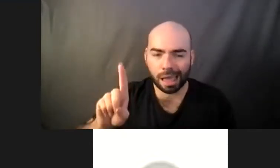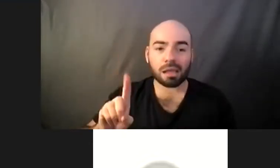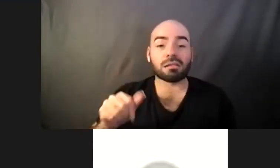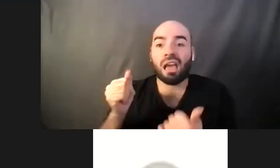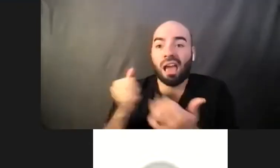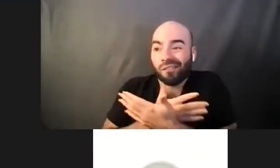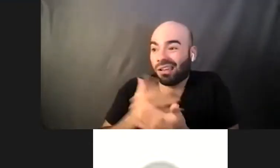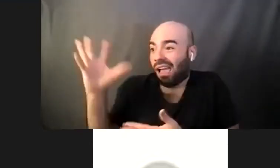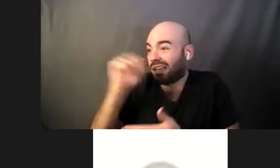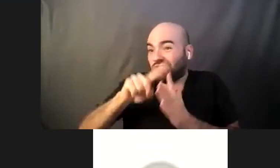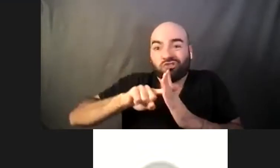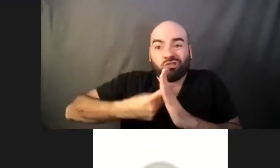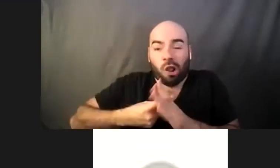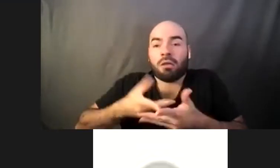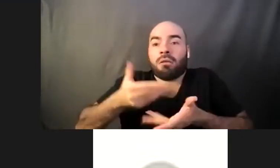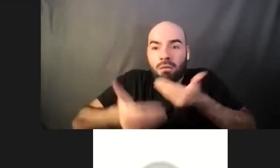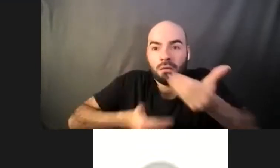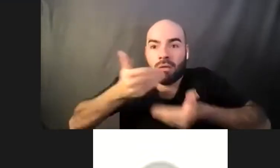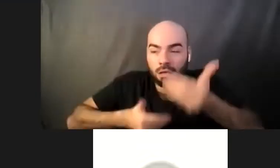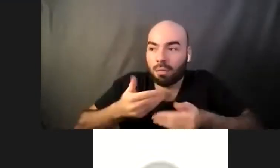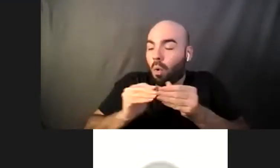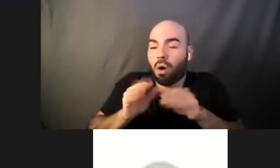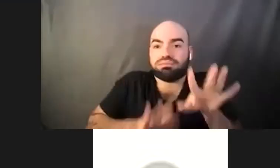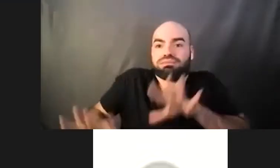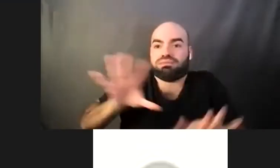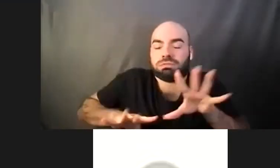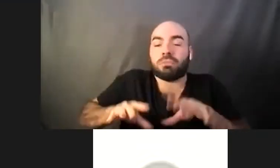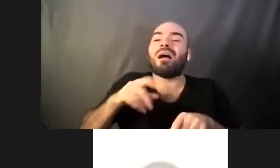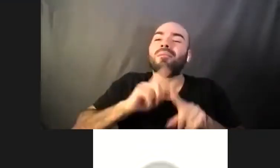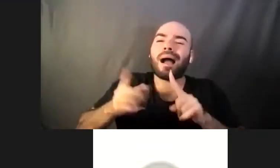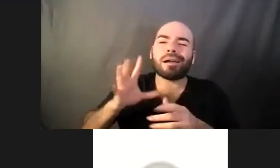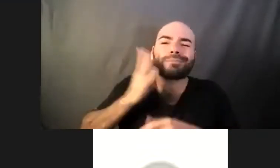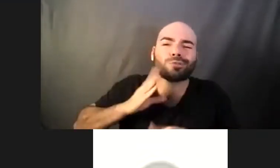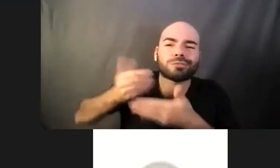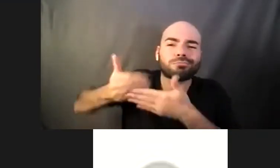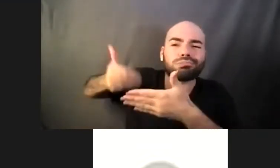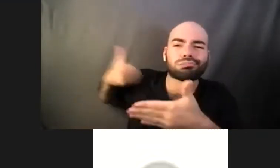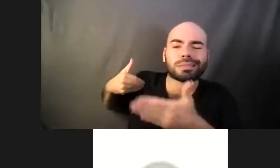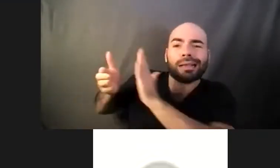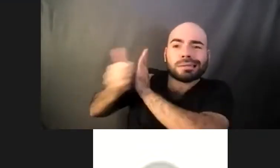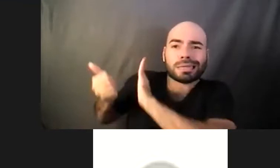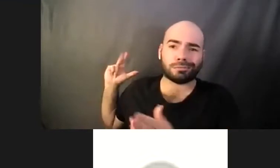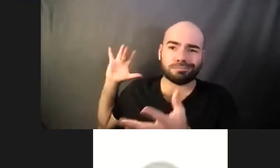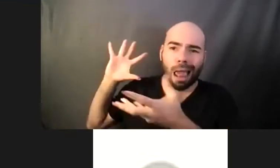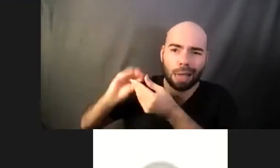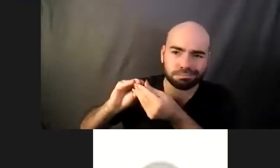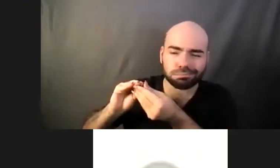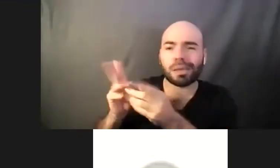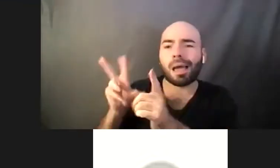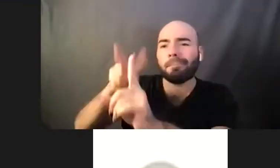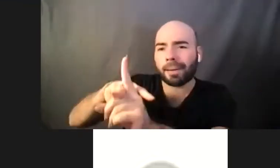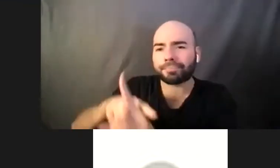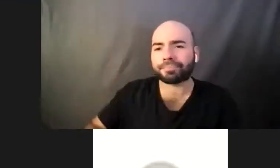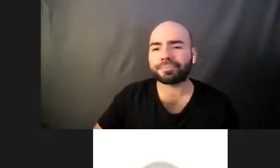it, but using skills that I have from other jobs to, you know, get the things done. Yeah.